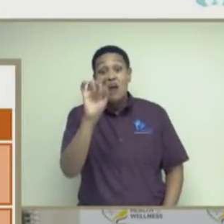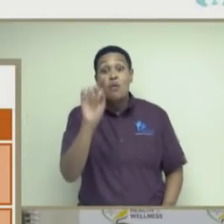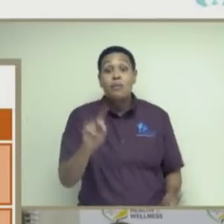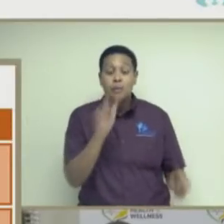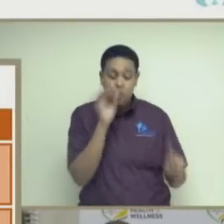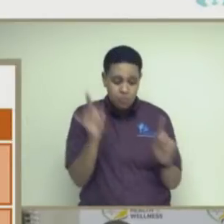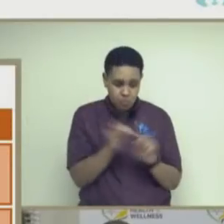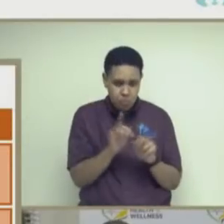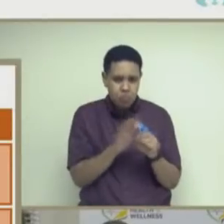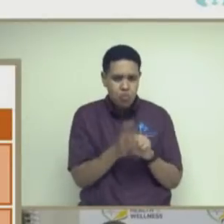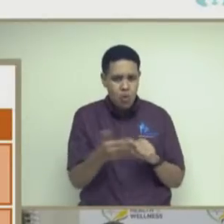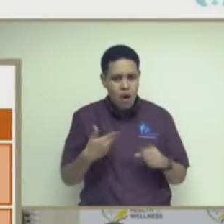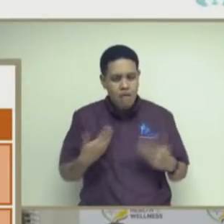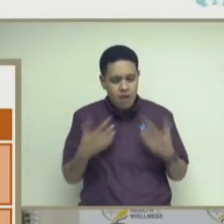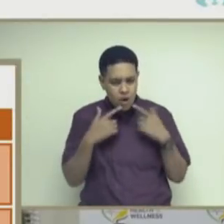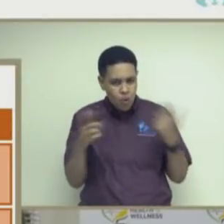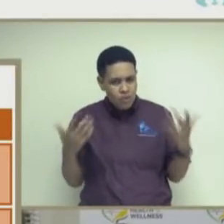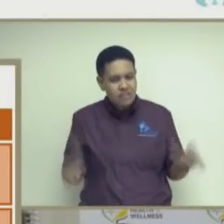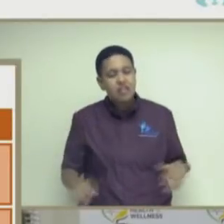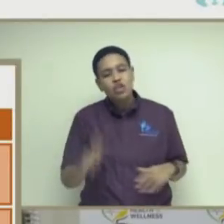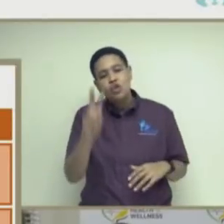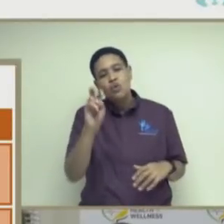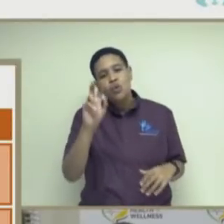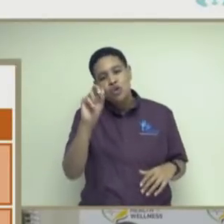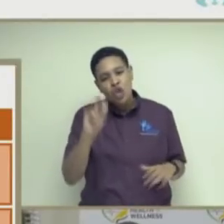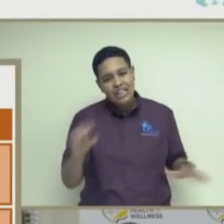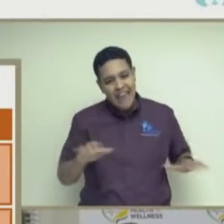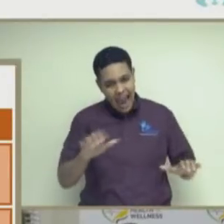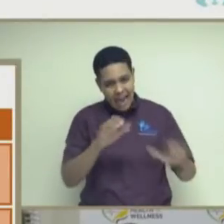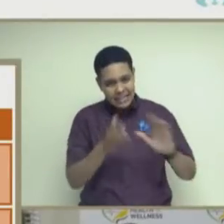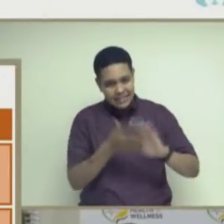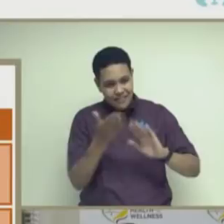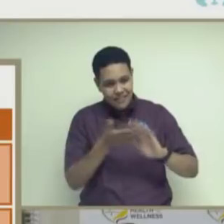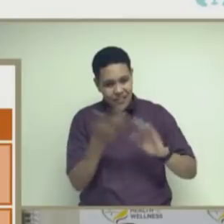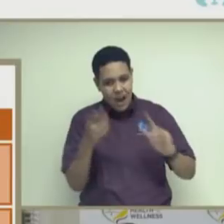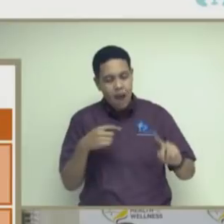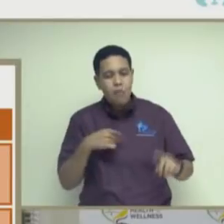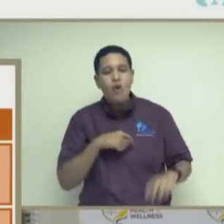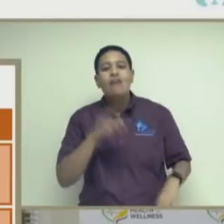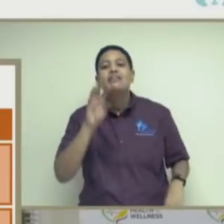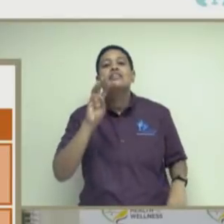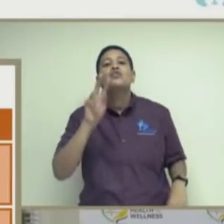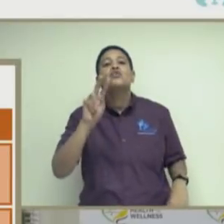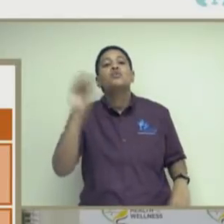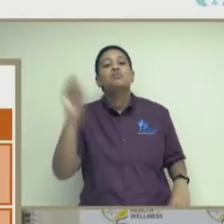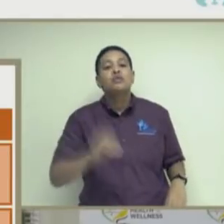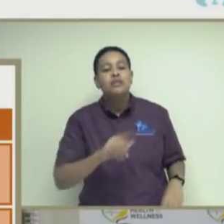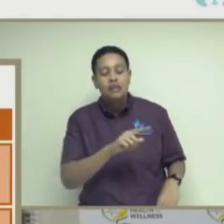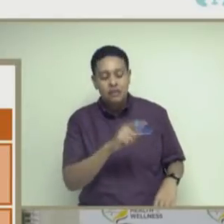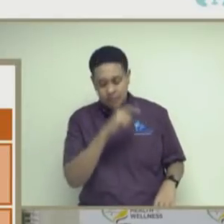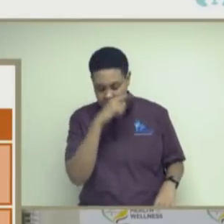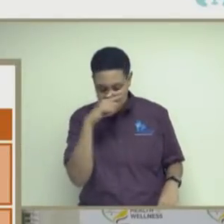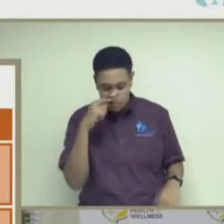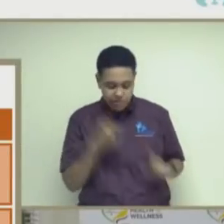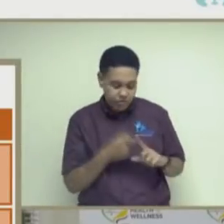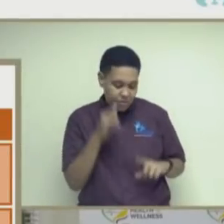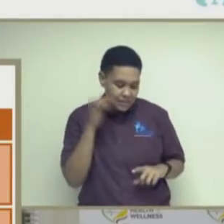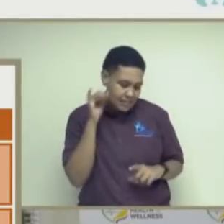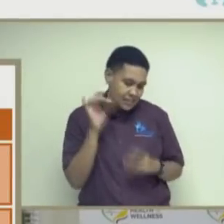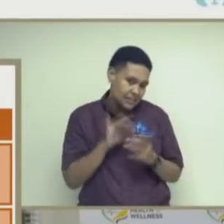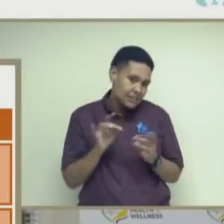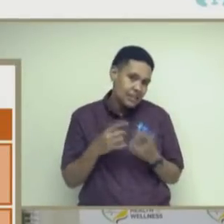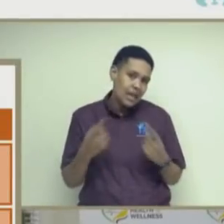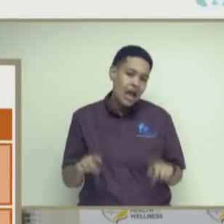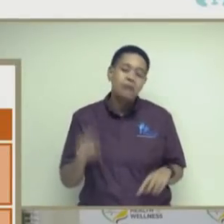cases already announced, 230 active cases. We have a 62%, well, this was from yesterday, where